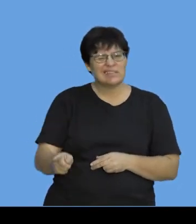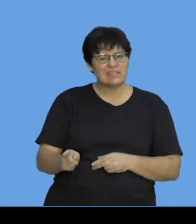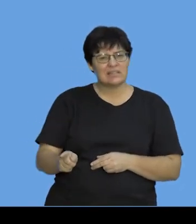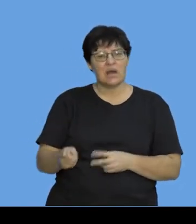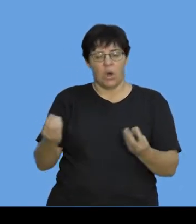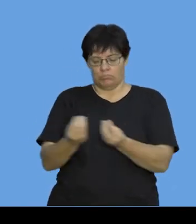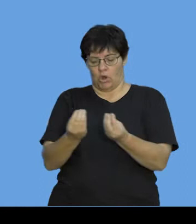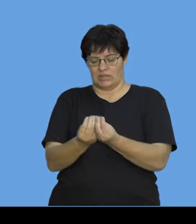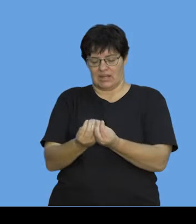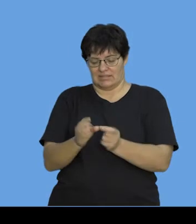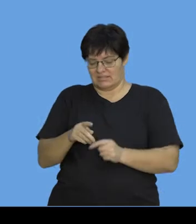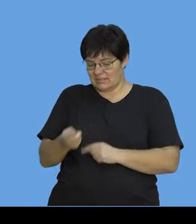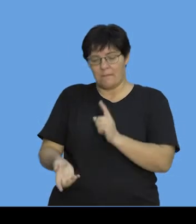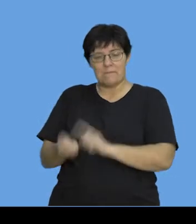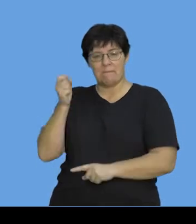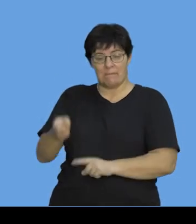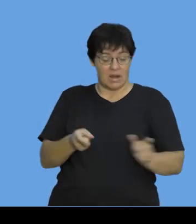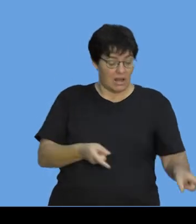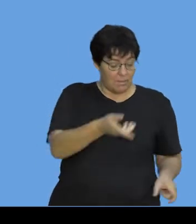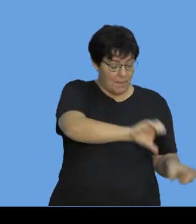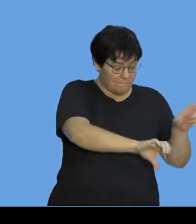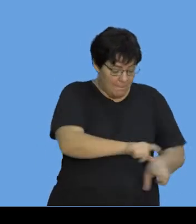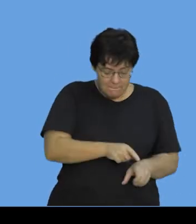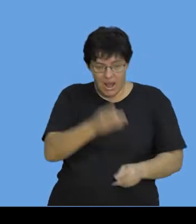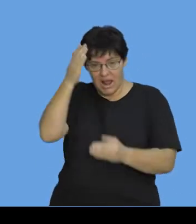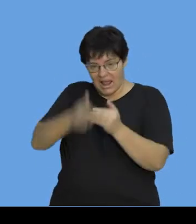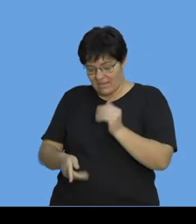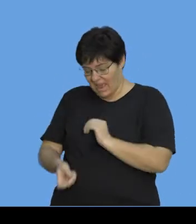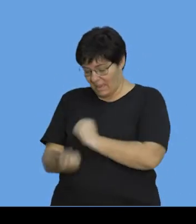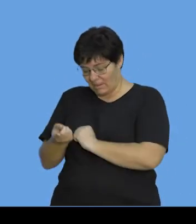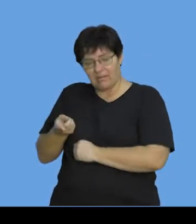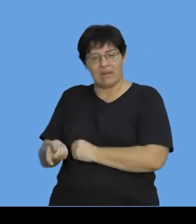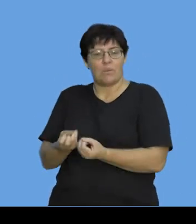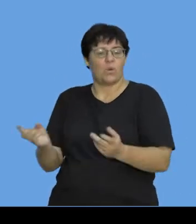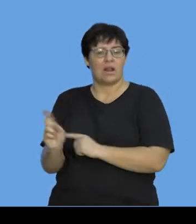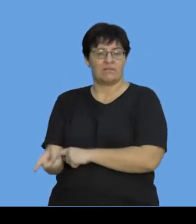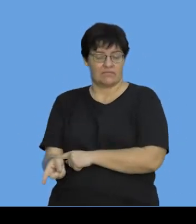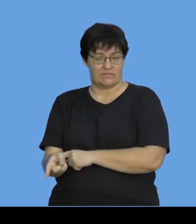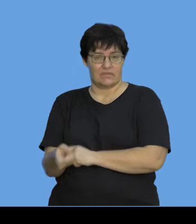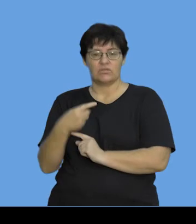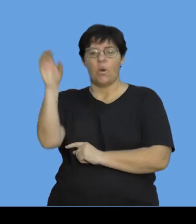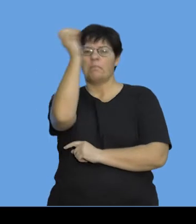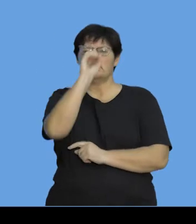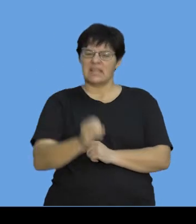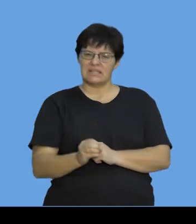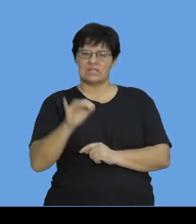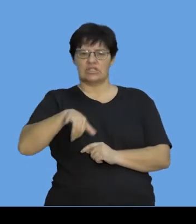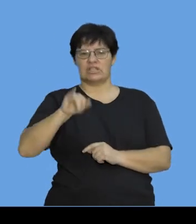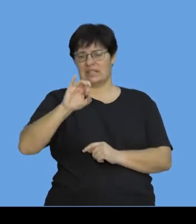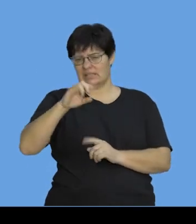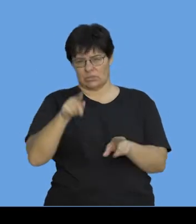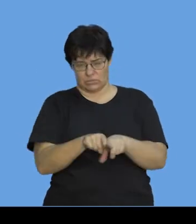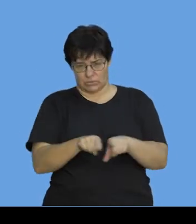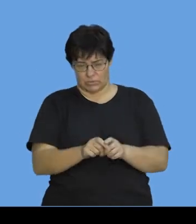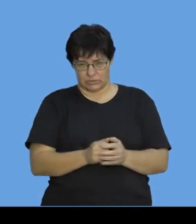also express that as a percentage in terms of, the percentage yield. Right. Now, what exactly are some